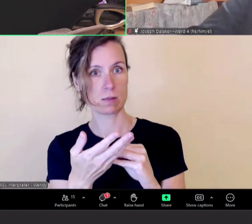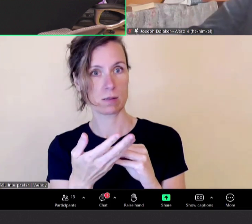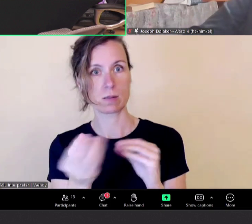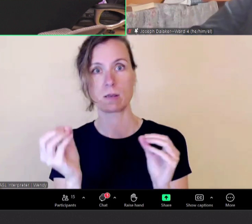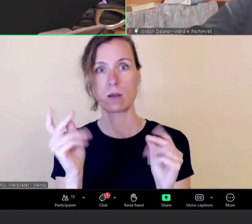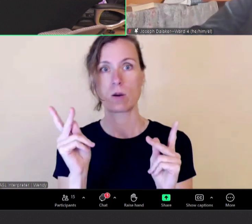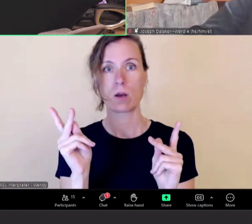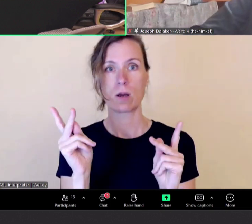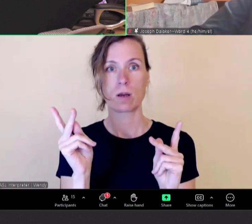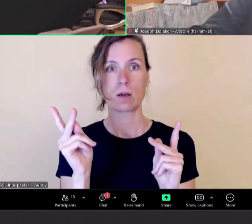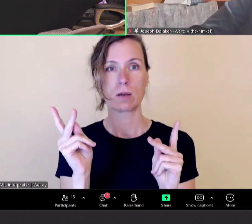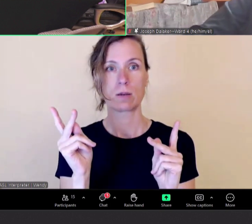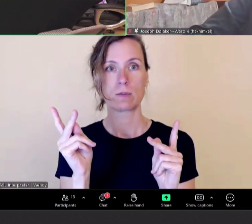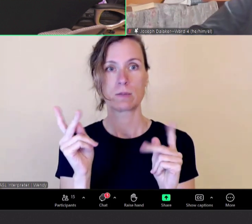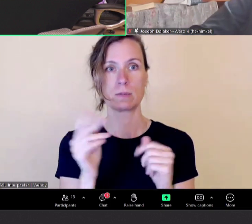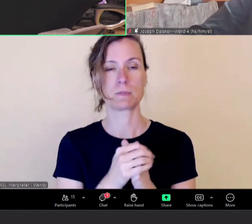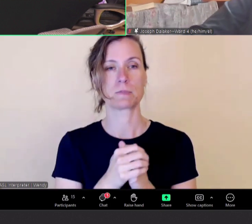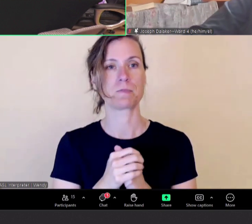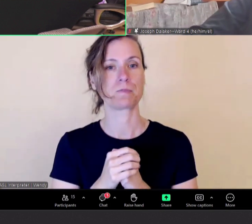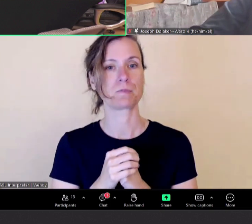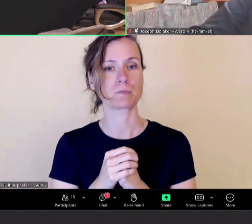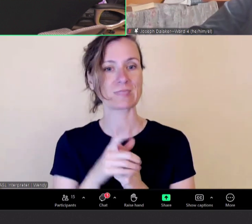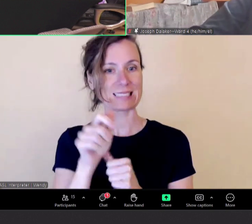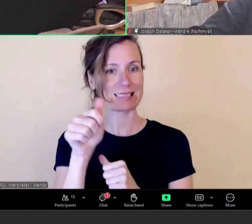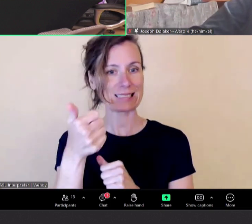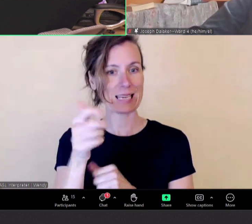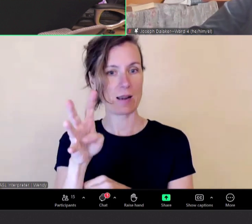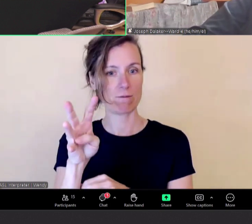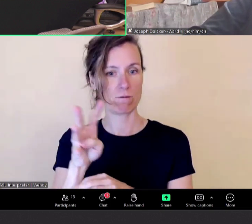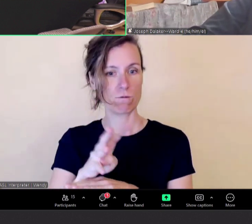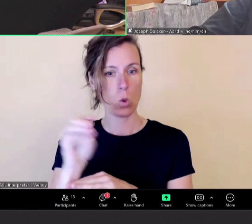right. Listen, we're at 10:40.